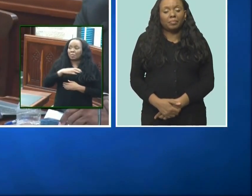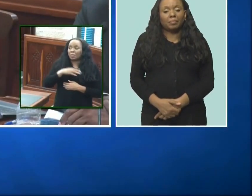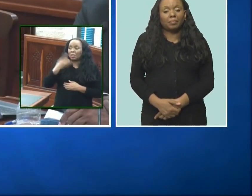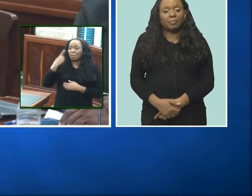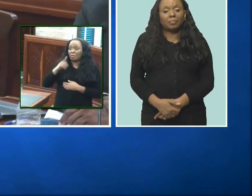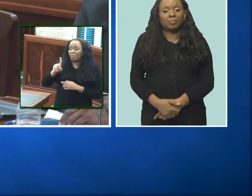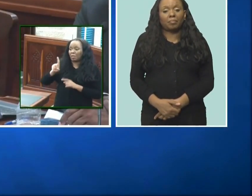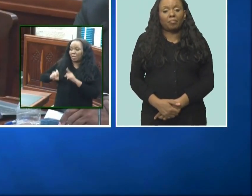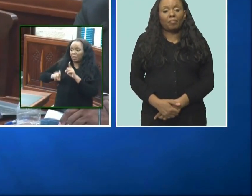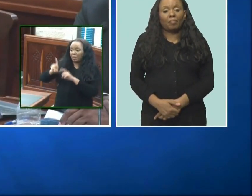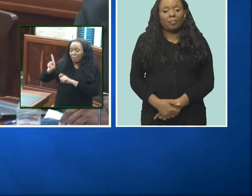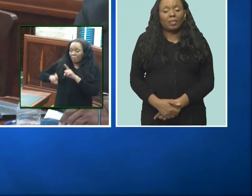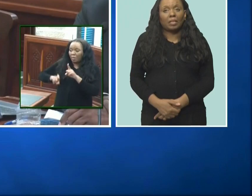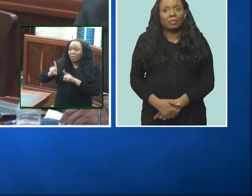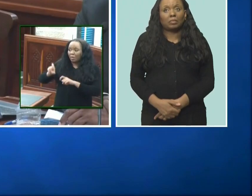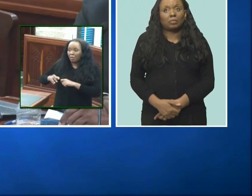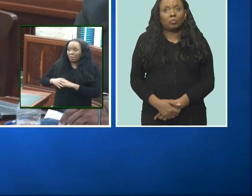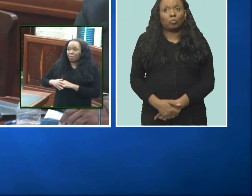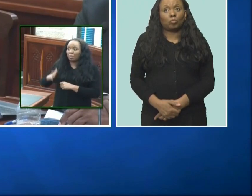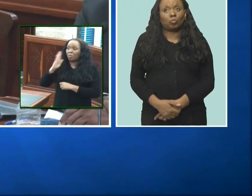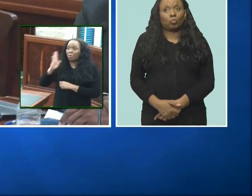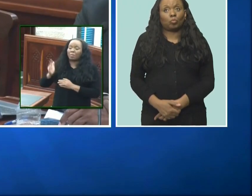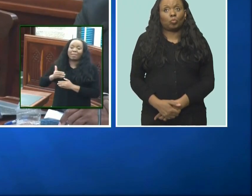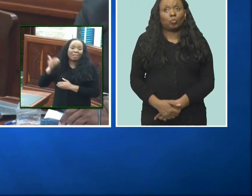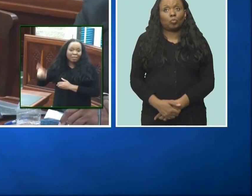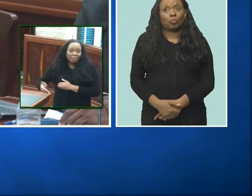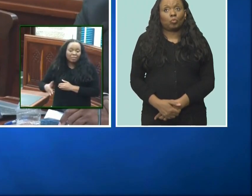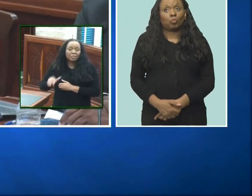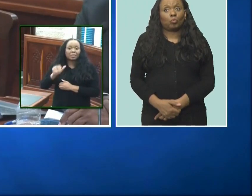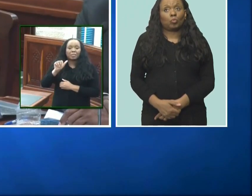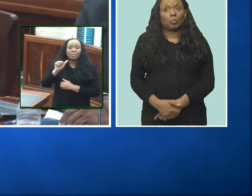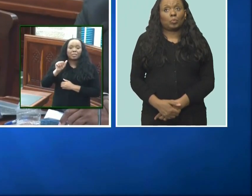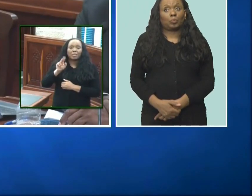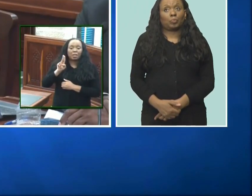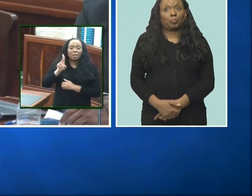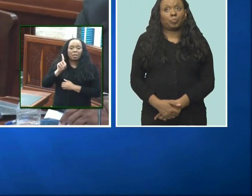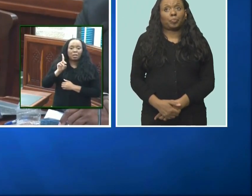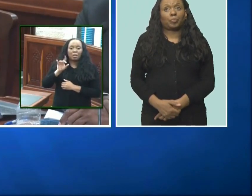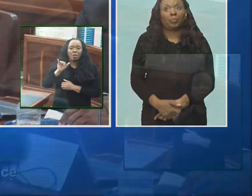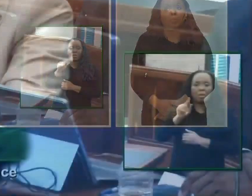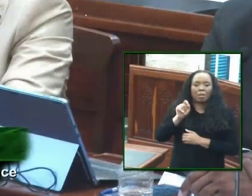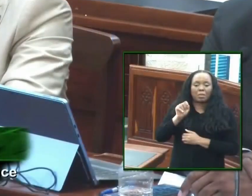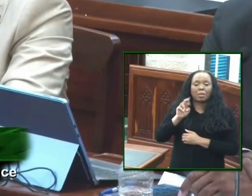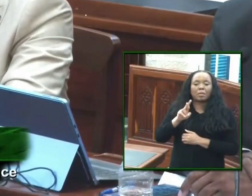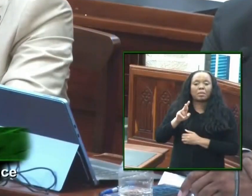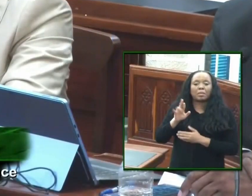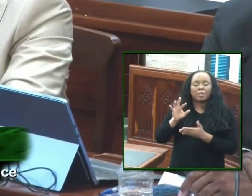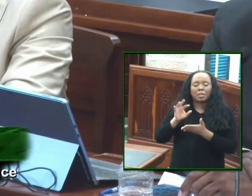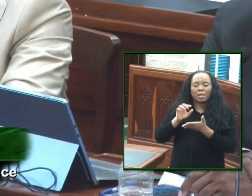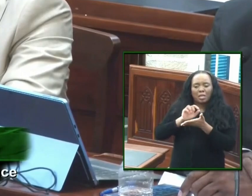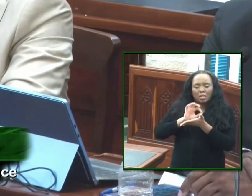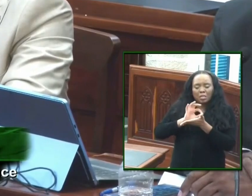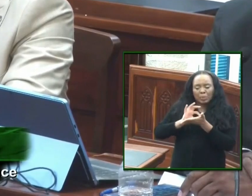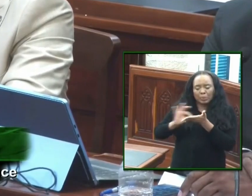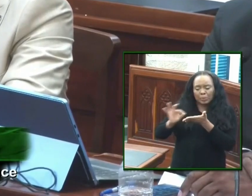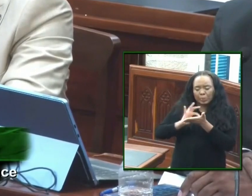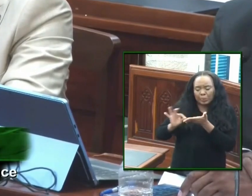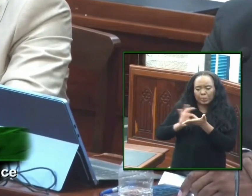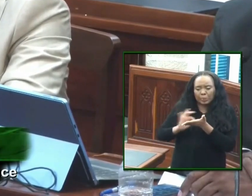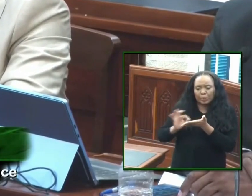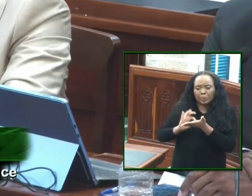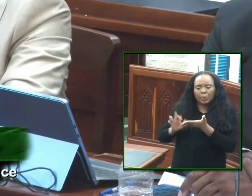on after the Auditor General has done his work on HOPE, and our Prime